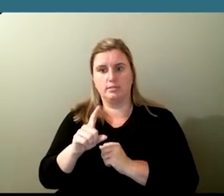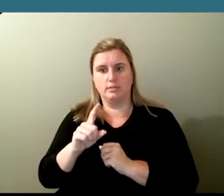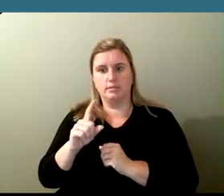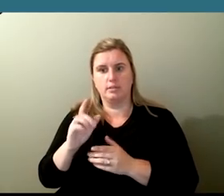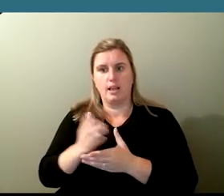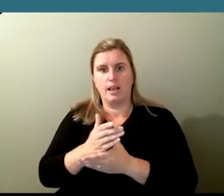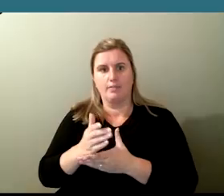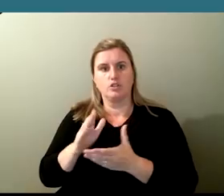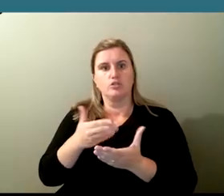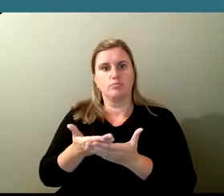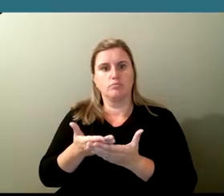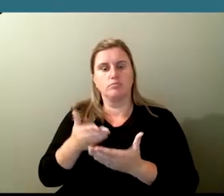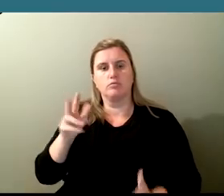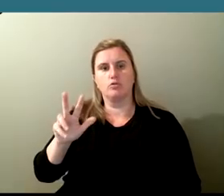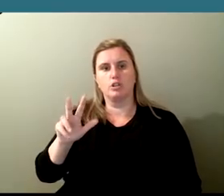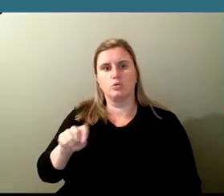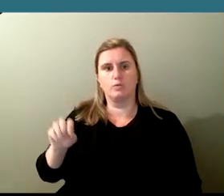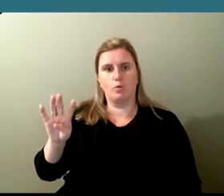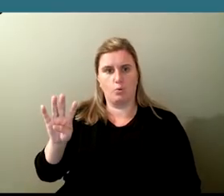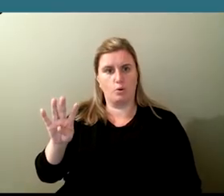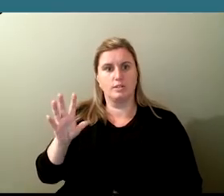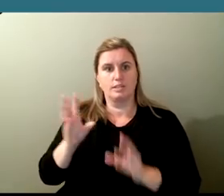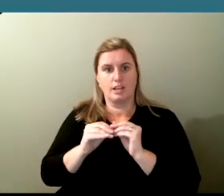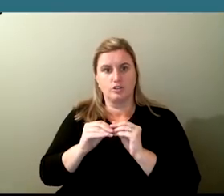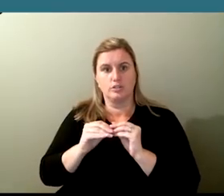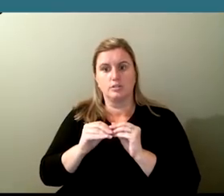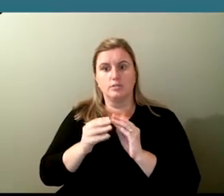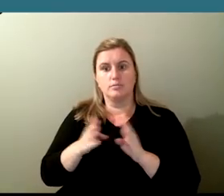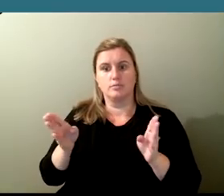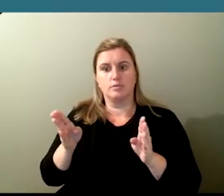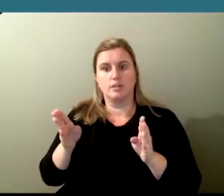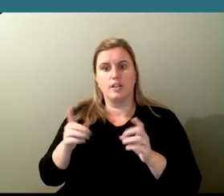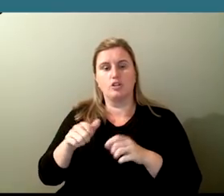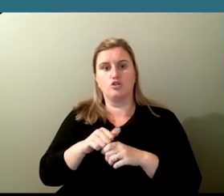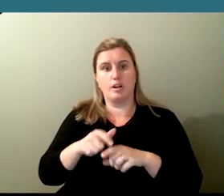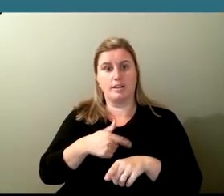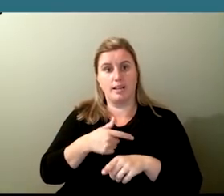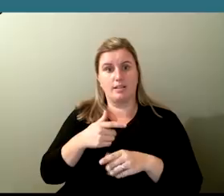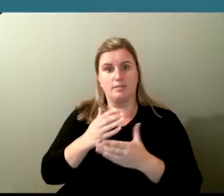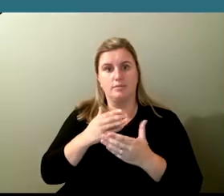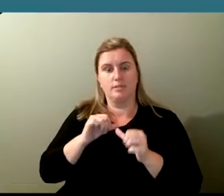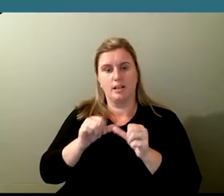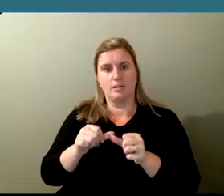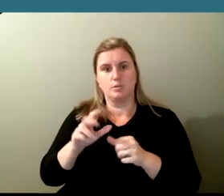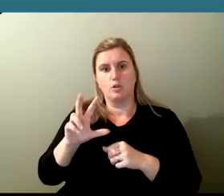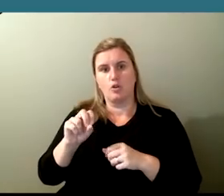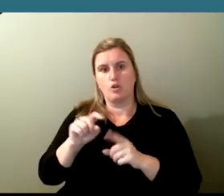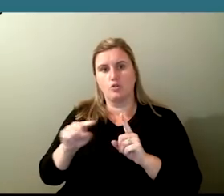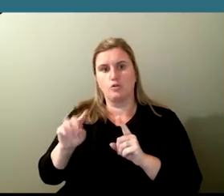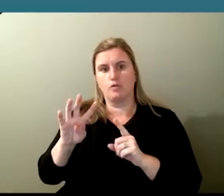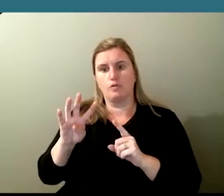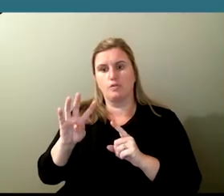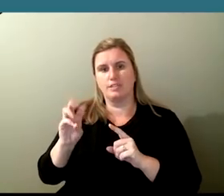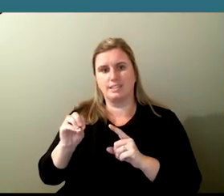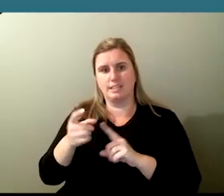reached after an average of 3 to 4 sessions across participants, and training length lasted between 30 and 40 minutes, 30 and 60